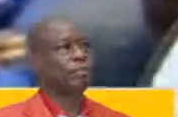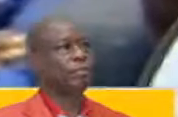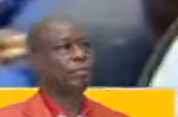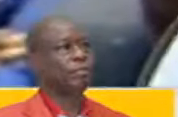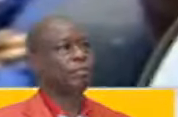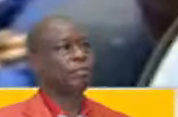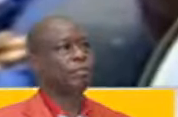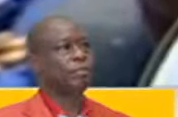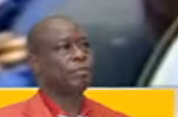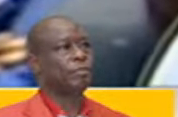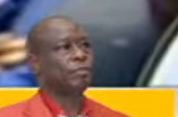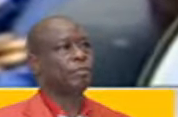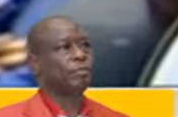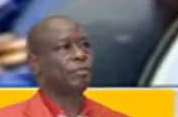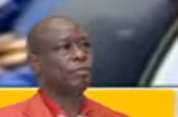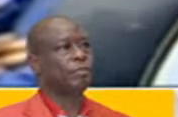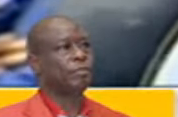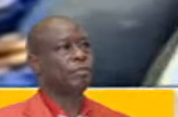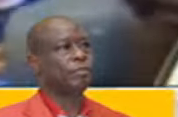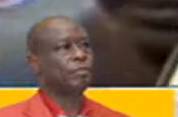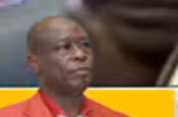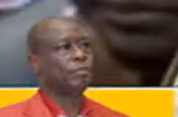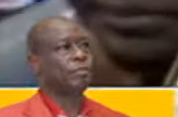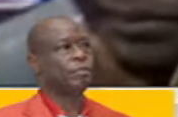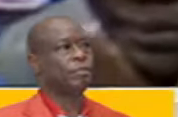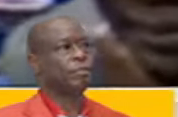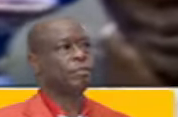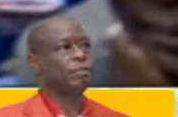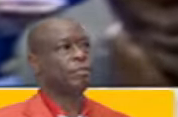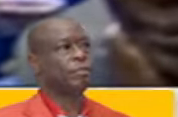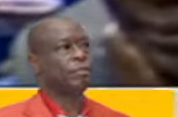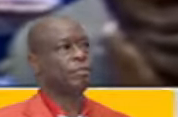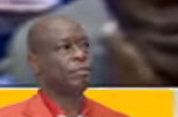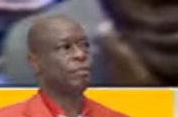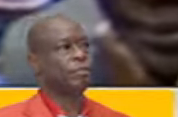about Olive Garden, which runs from page 2 to 3,